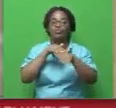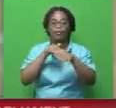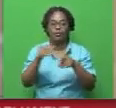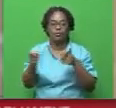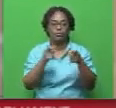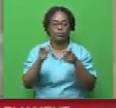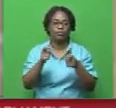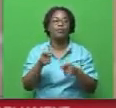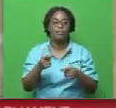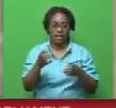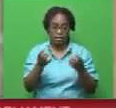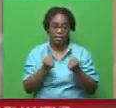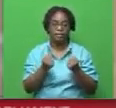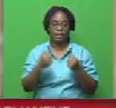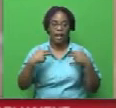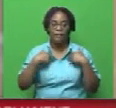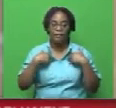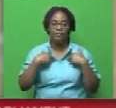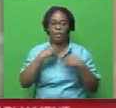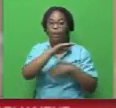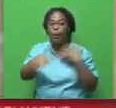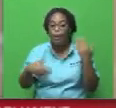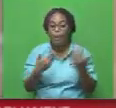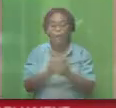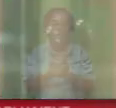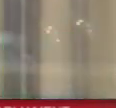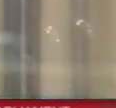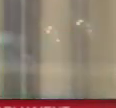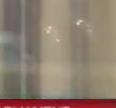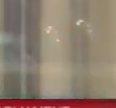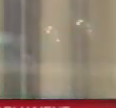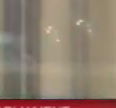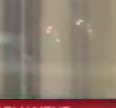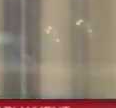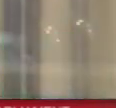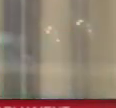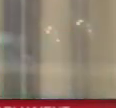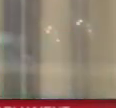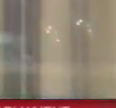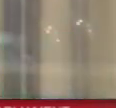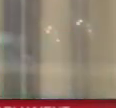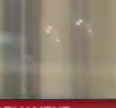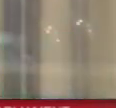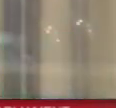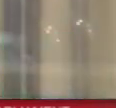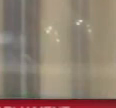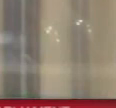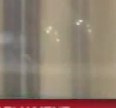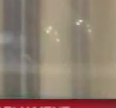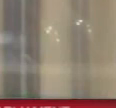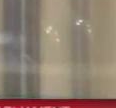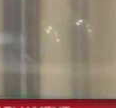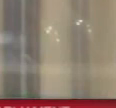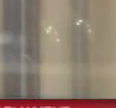commendations for divisional operation centers. Individual commendations will be awarded within 72 hours to officers who, whilst on